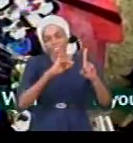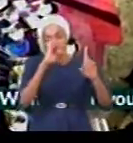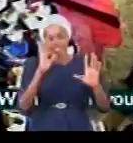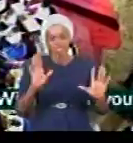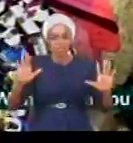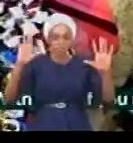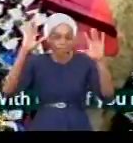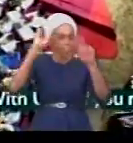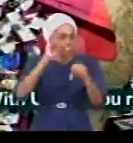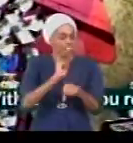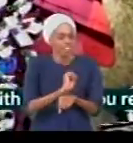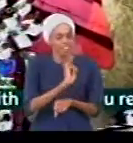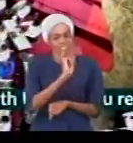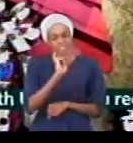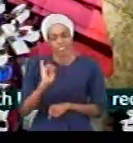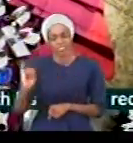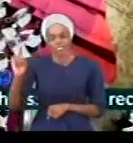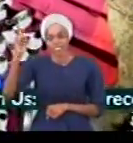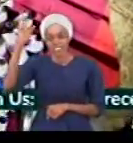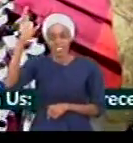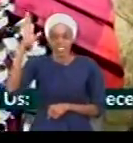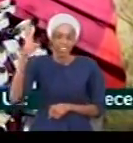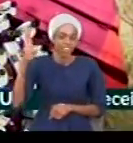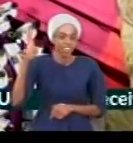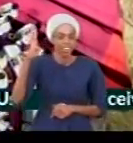if you brought anybody